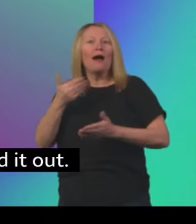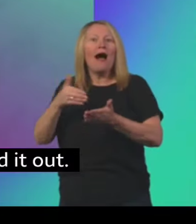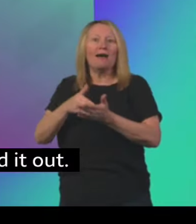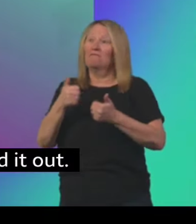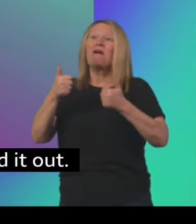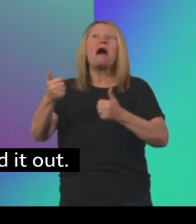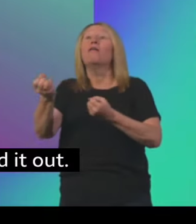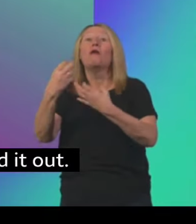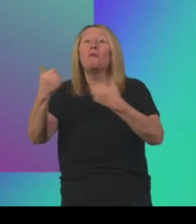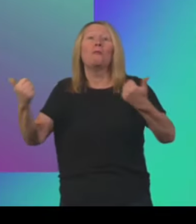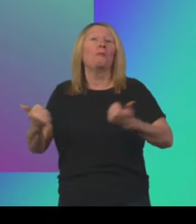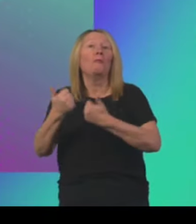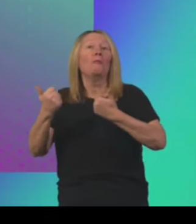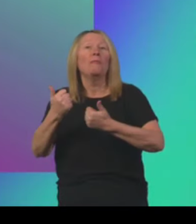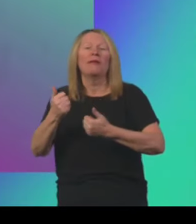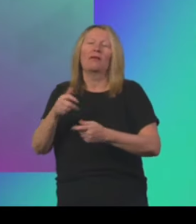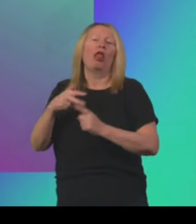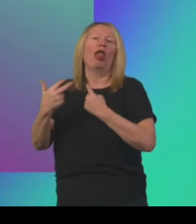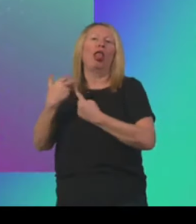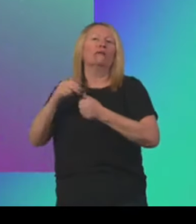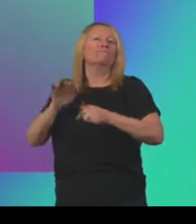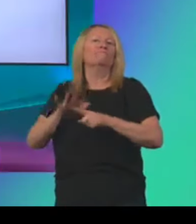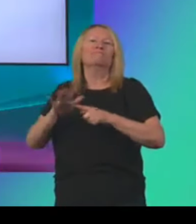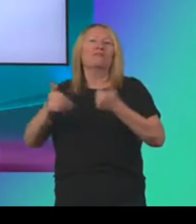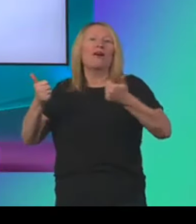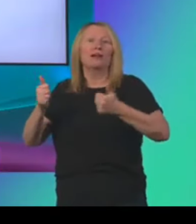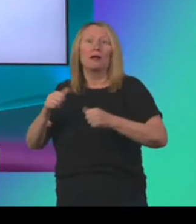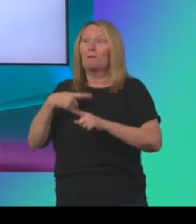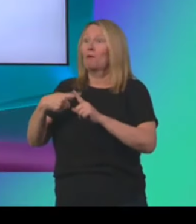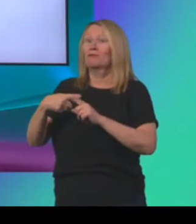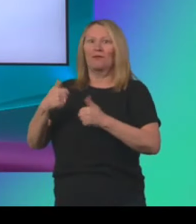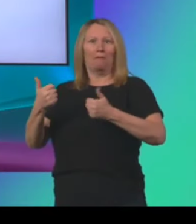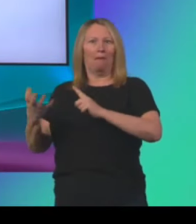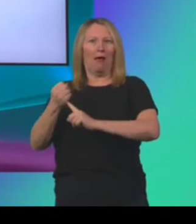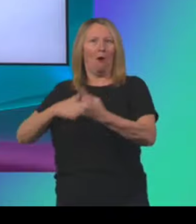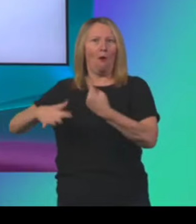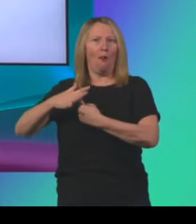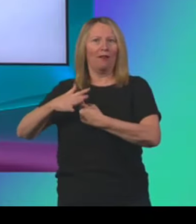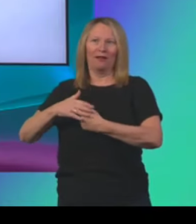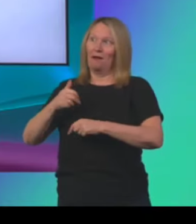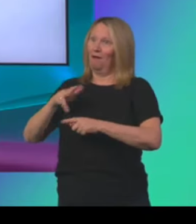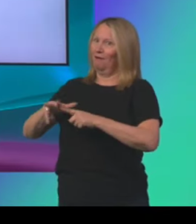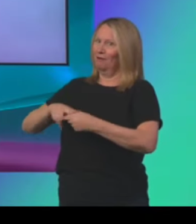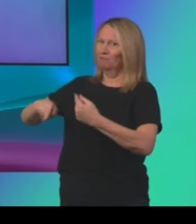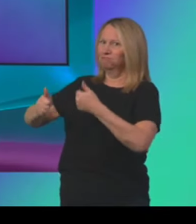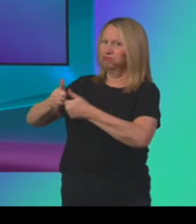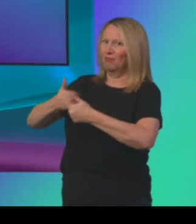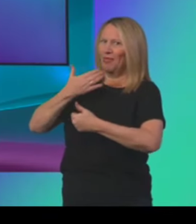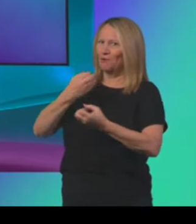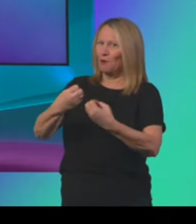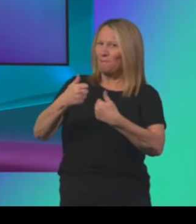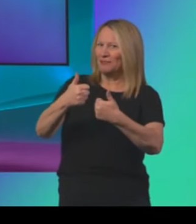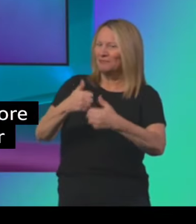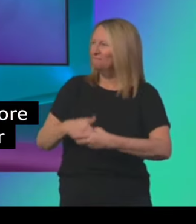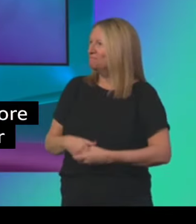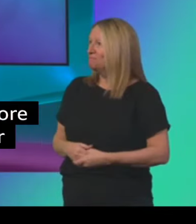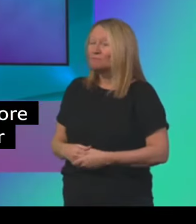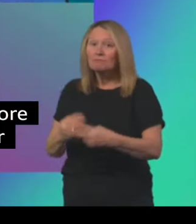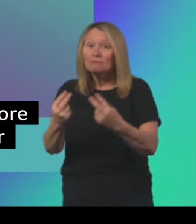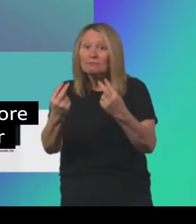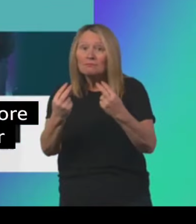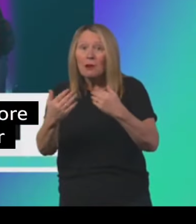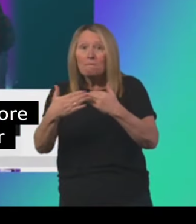and he gave everyone a positive point. Well, you guys are a bunch of pranksters. Thank you so much for all of your comments. Stay